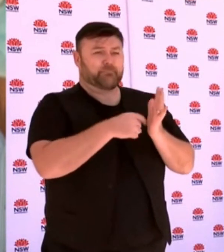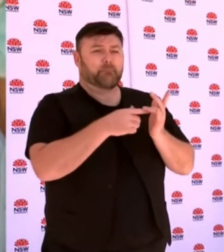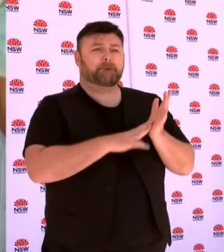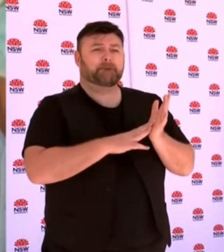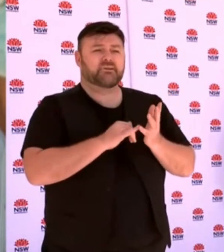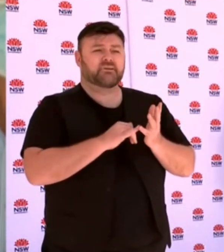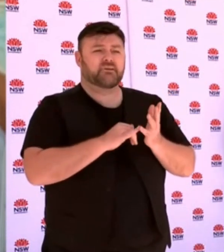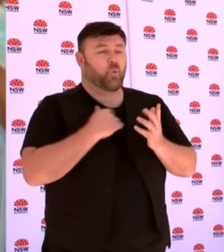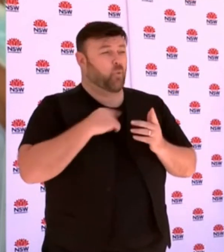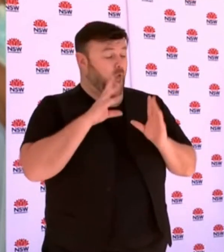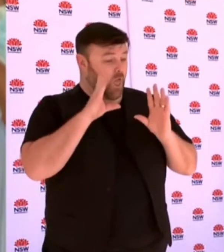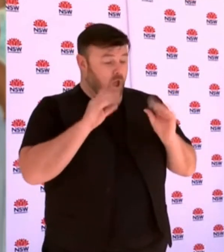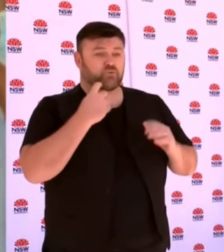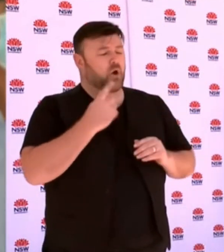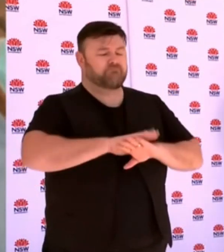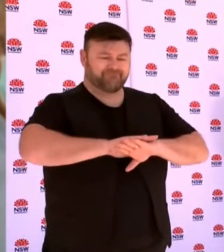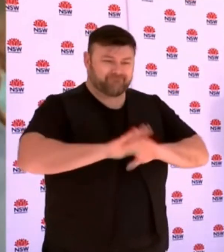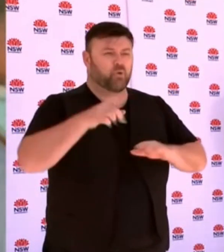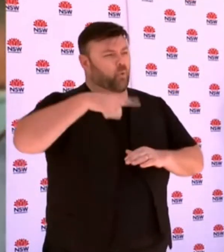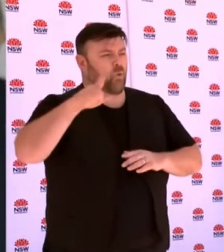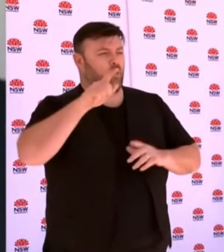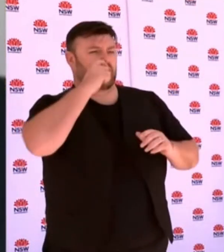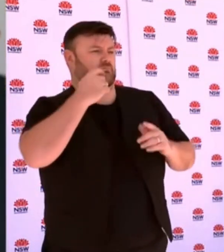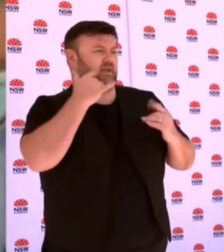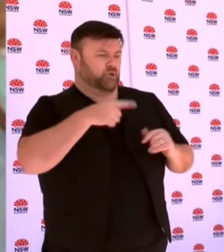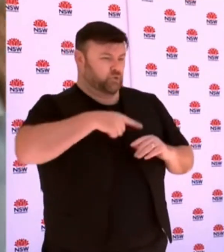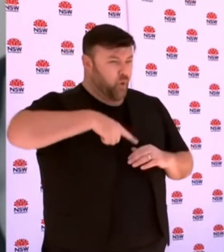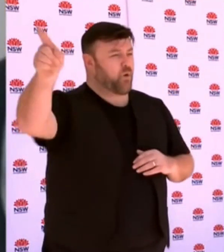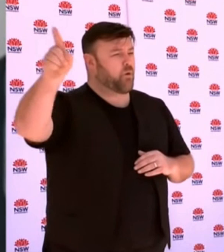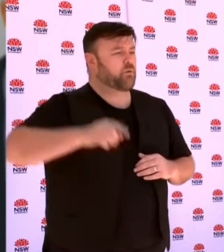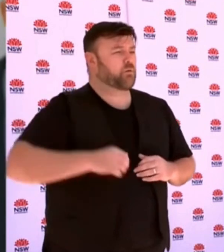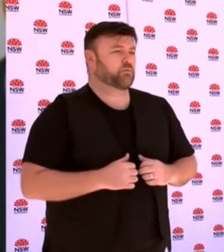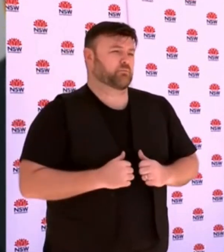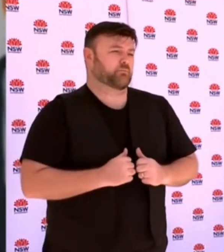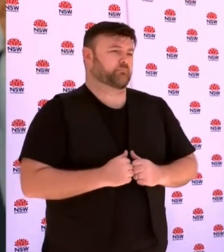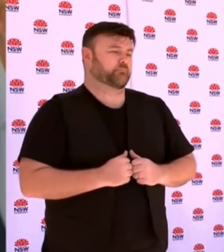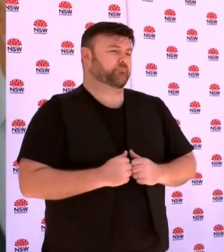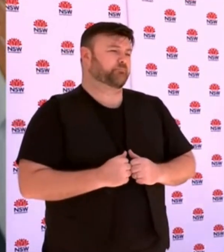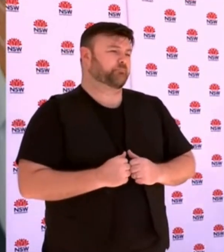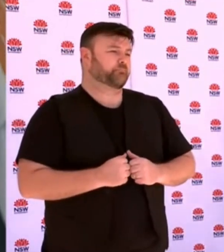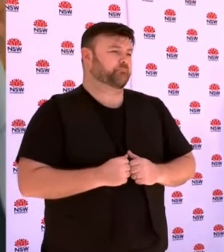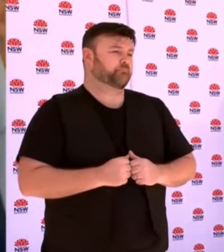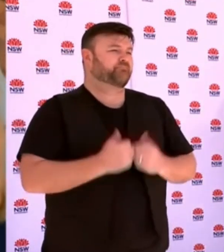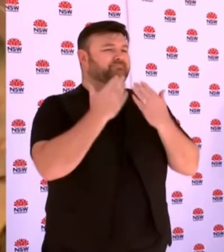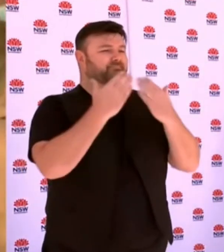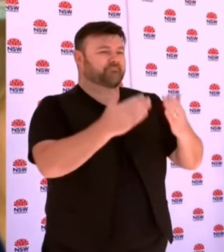magically resolve tomorrow. I want you out and get tested. That will help us know we're not missing any undetected